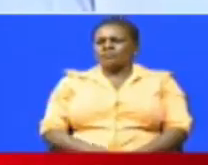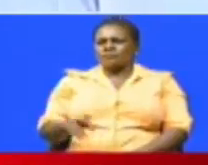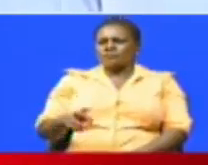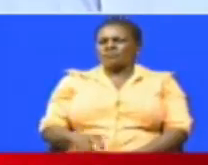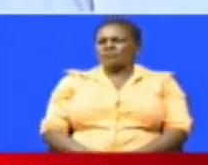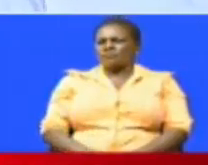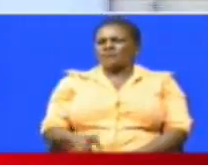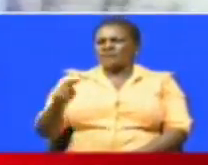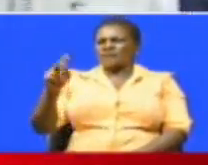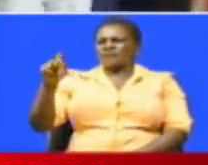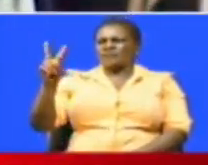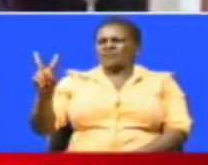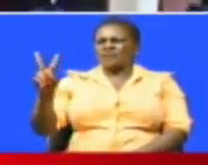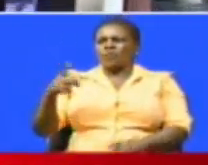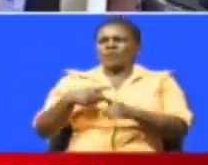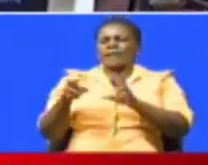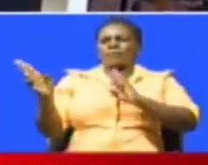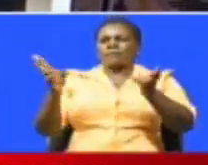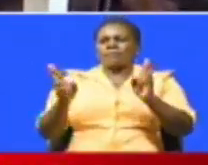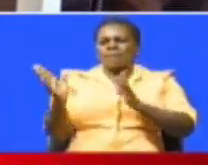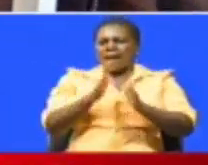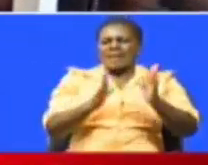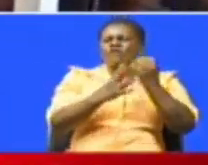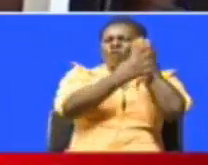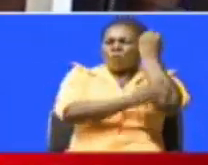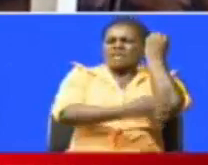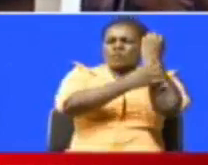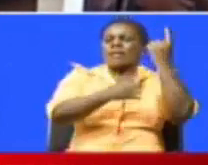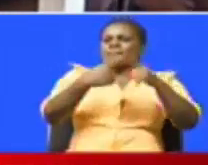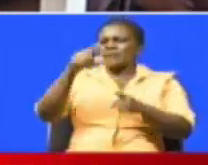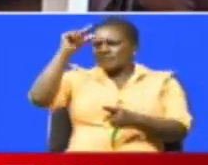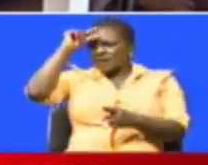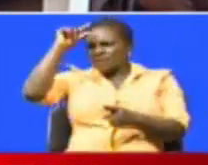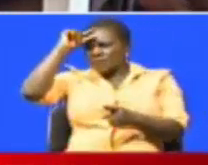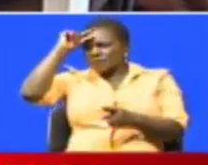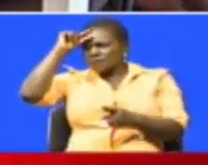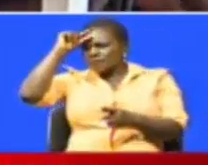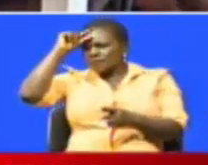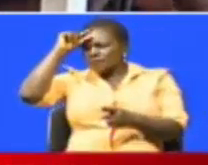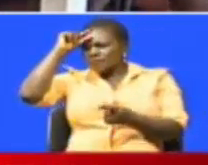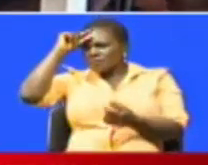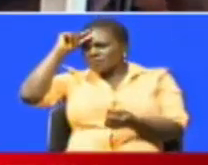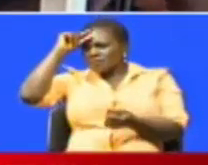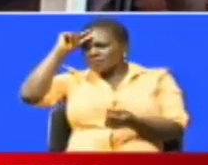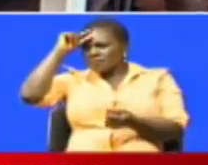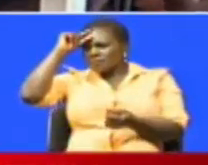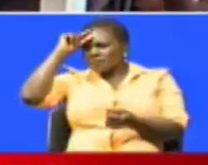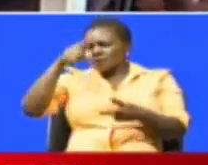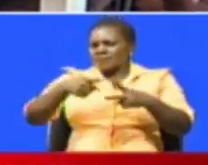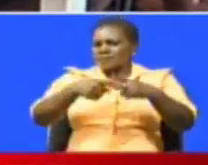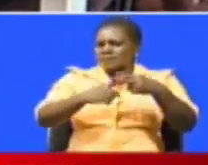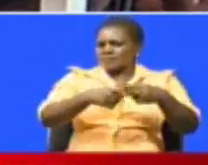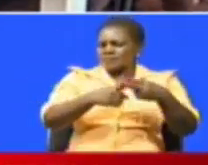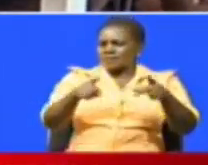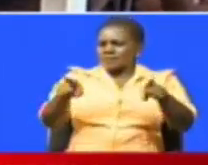again, the government seems to be having a soft support towards entertainment industry,